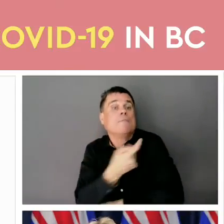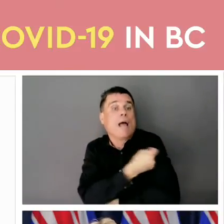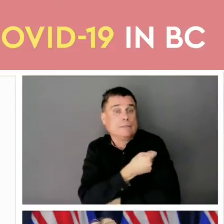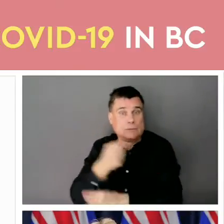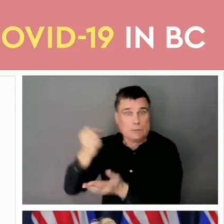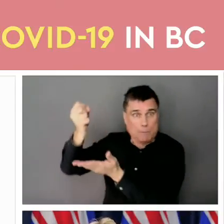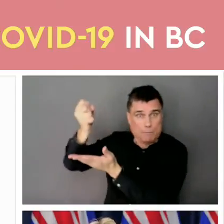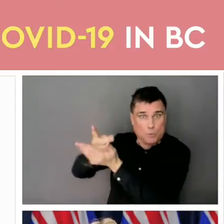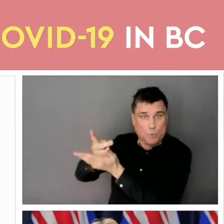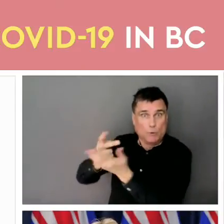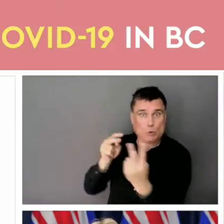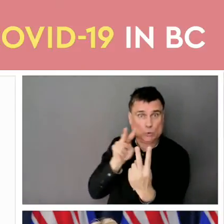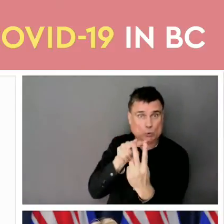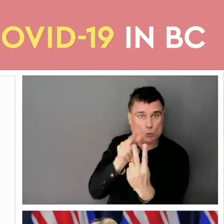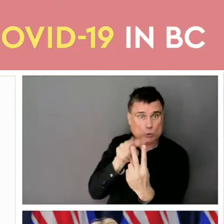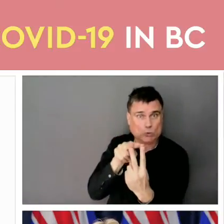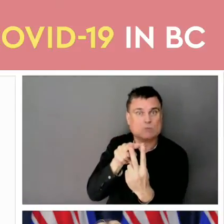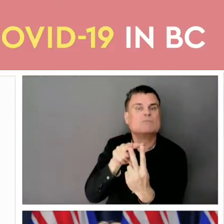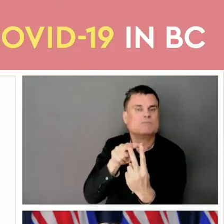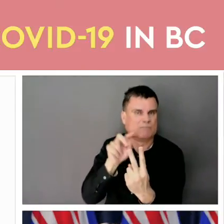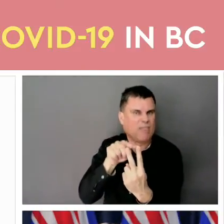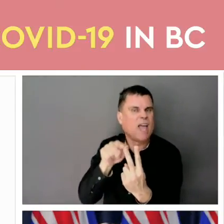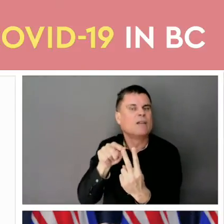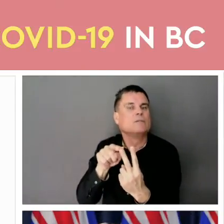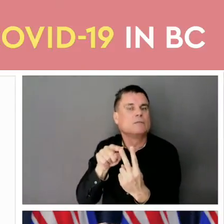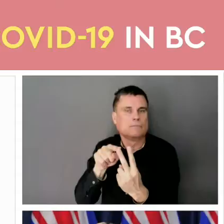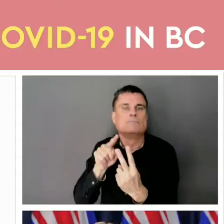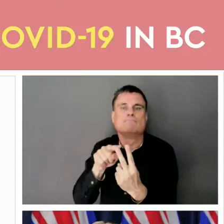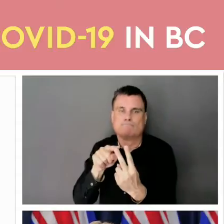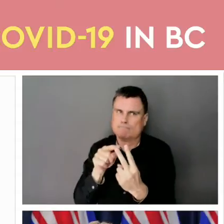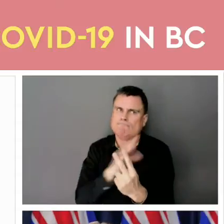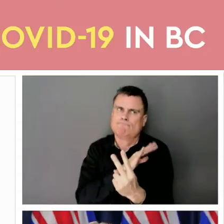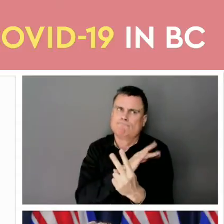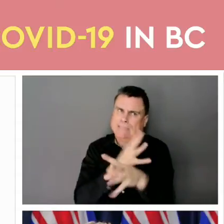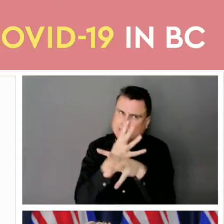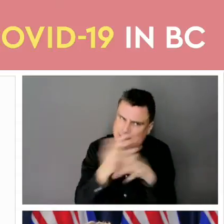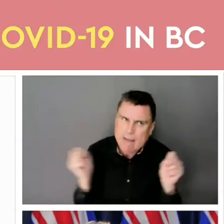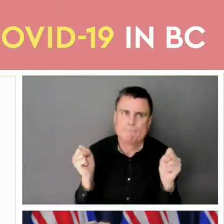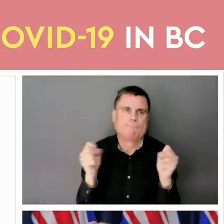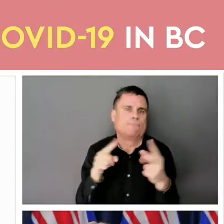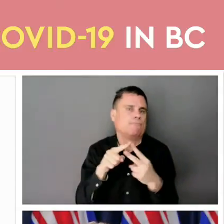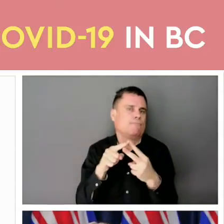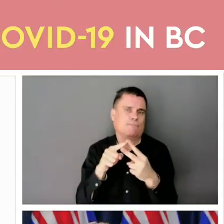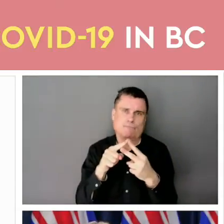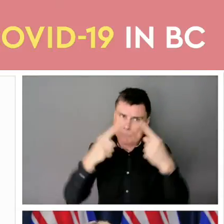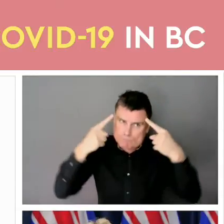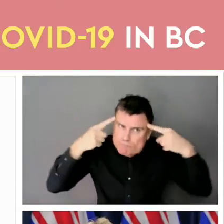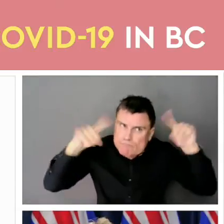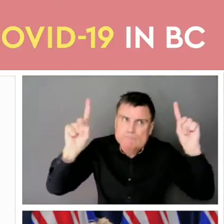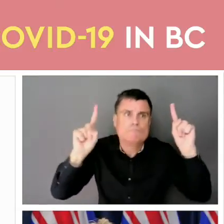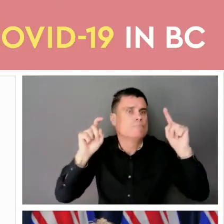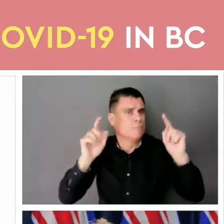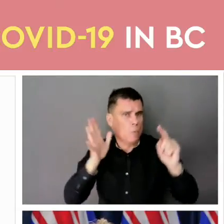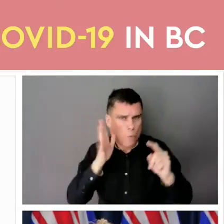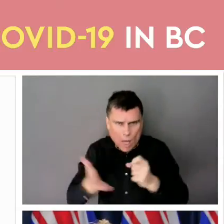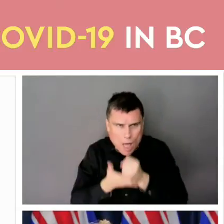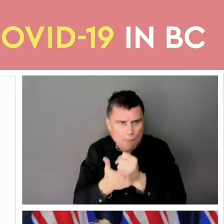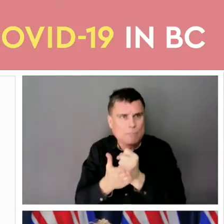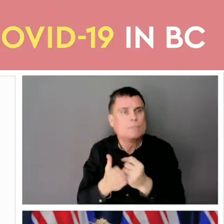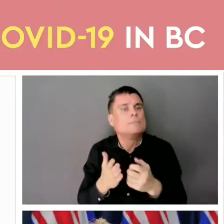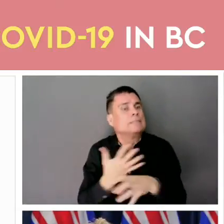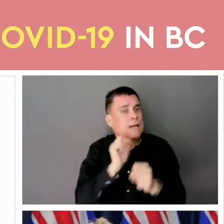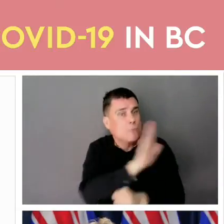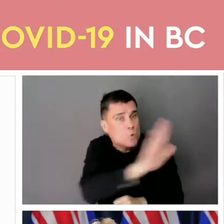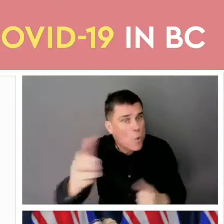know are safe and effective and save lives. To date, we have two